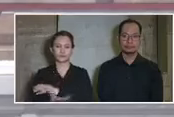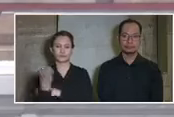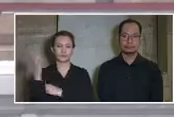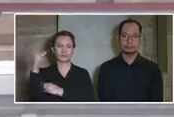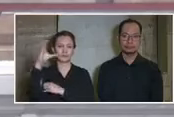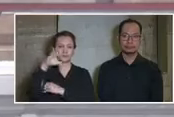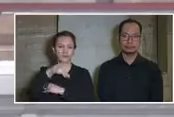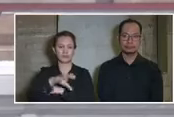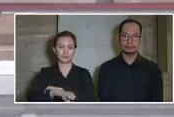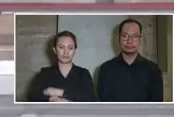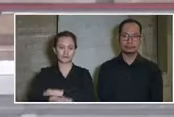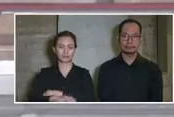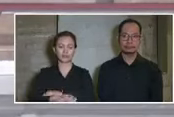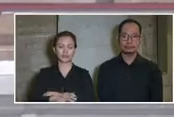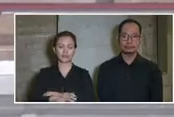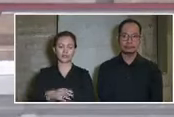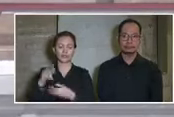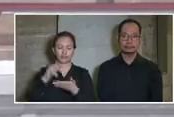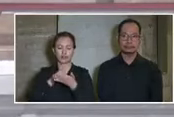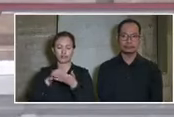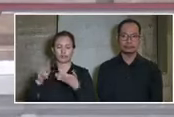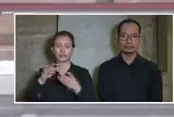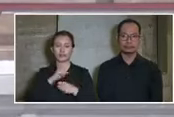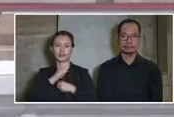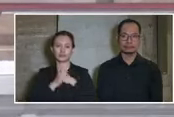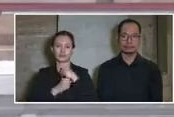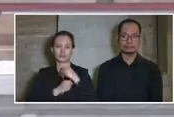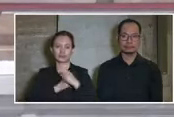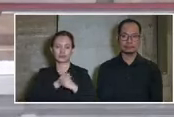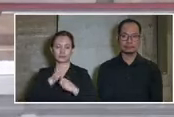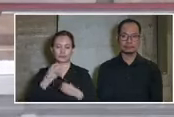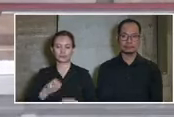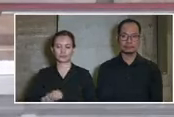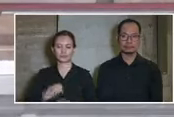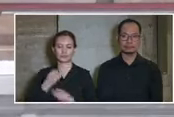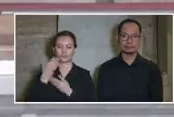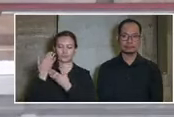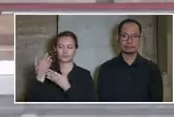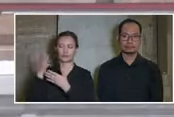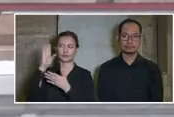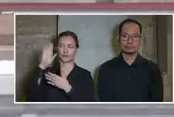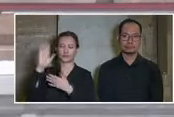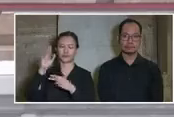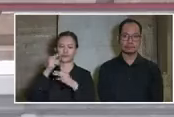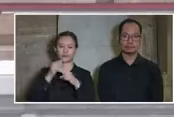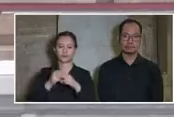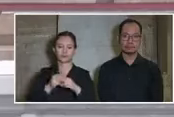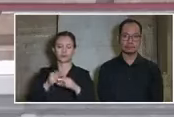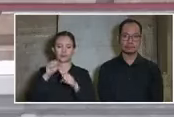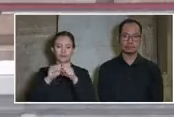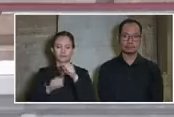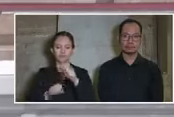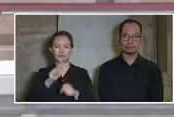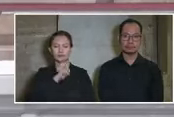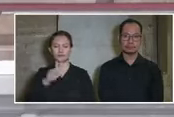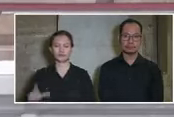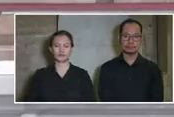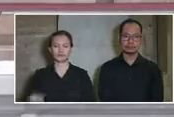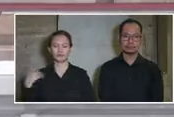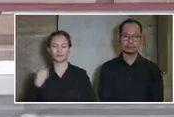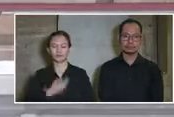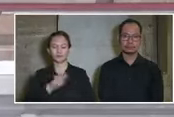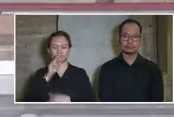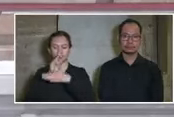its setting, a pure sacrifice may be offered to your name. Therefore, O Lord, we